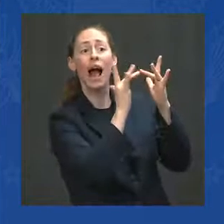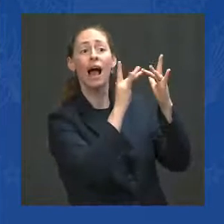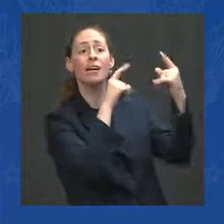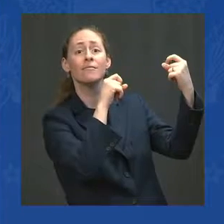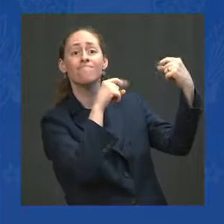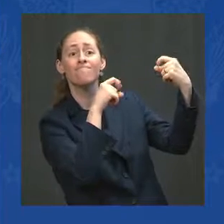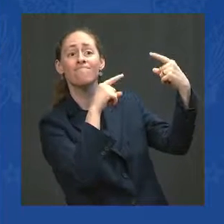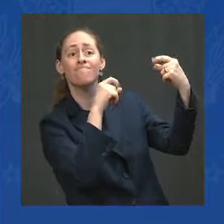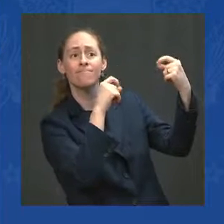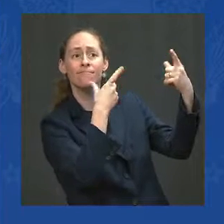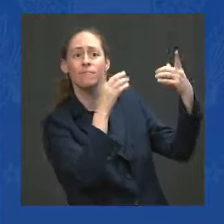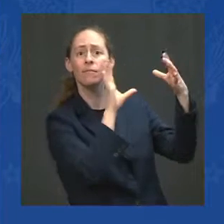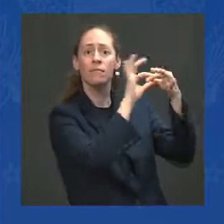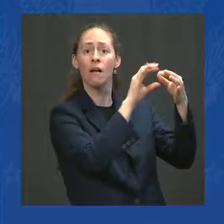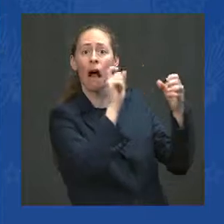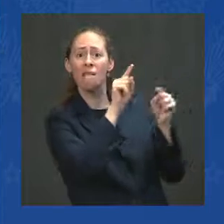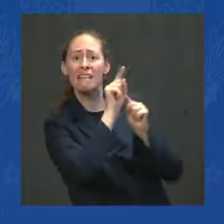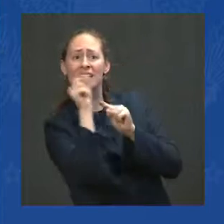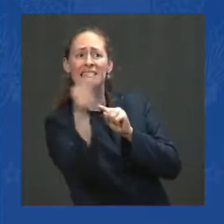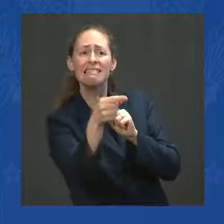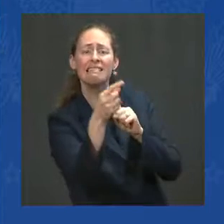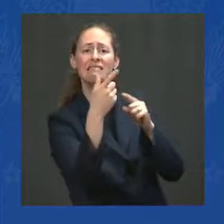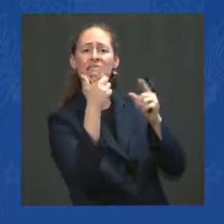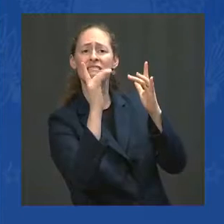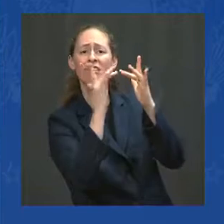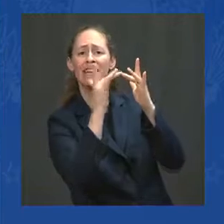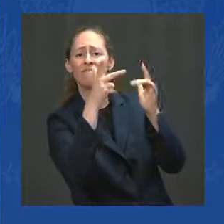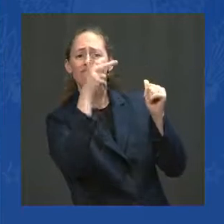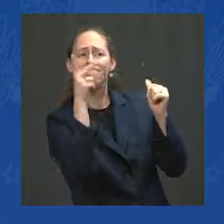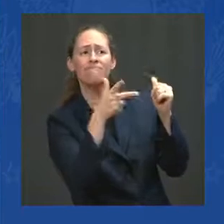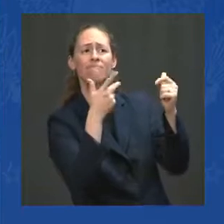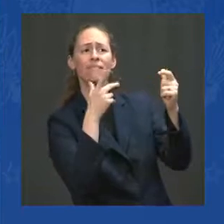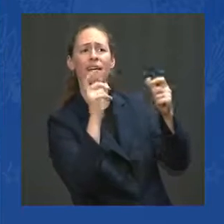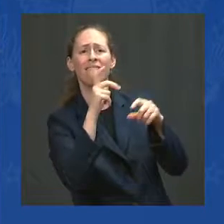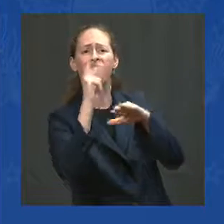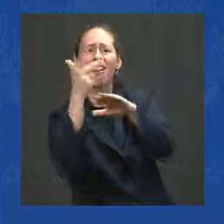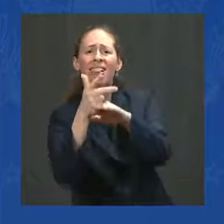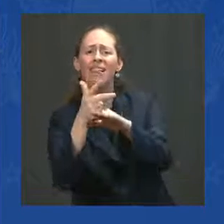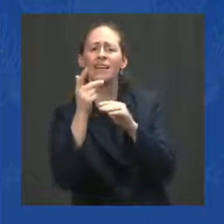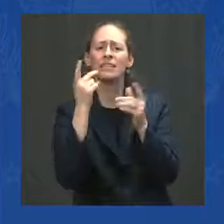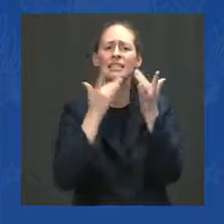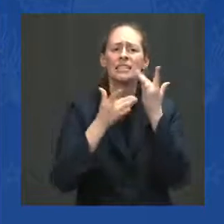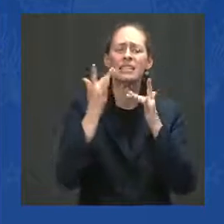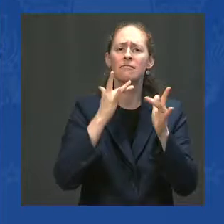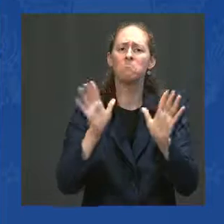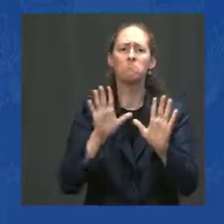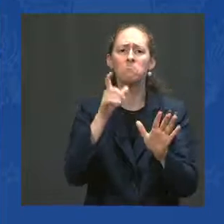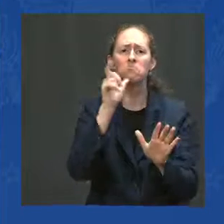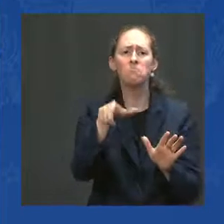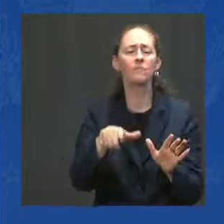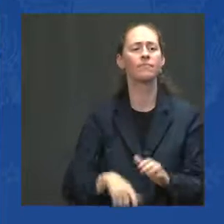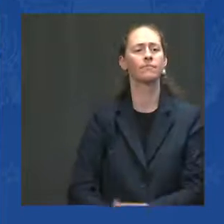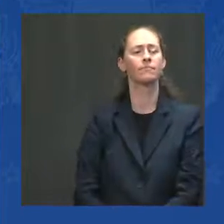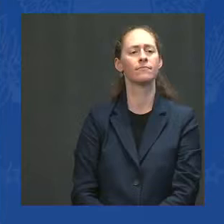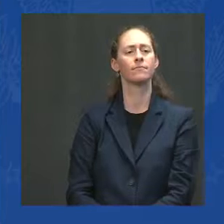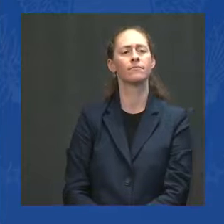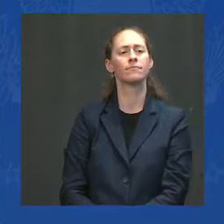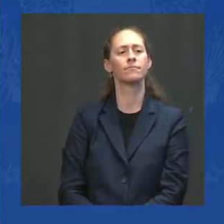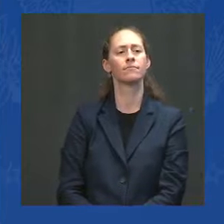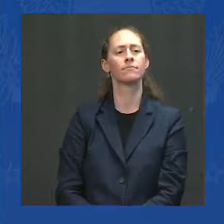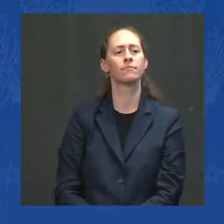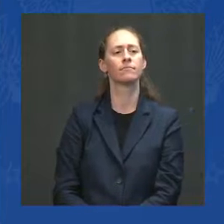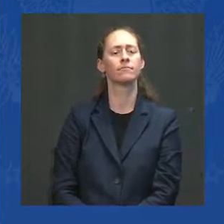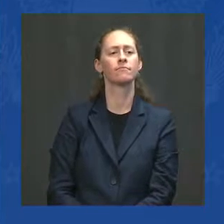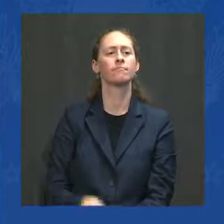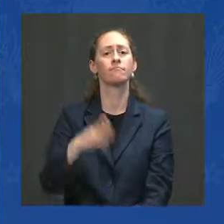also establish a national network of electric vehicle chargers that the President has been fighting for a long